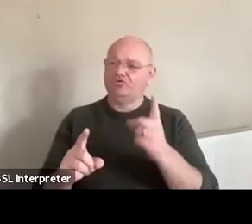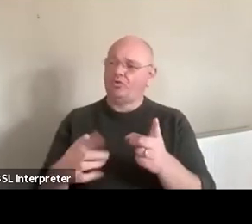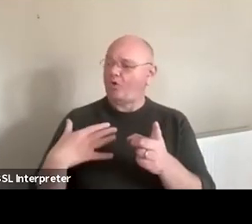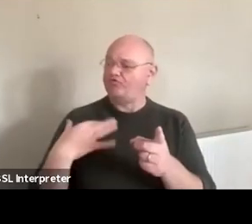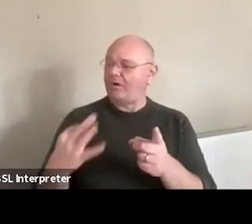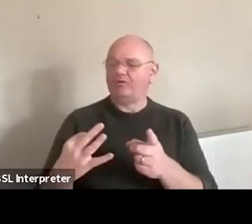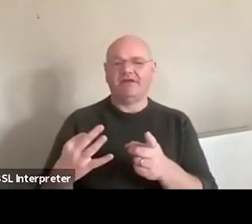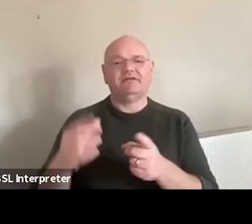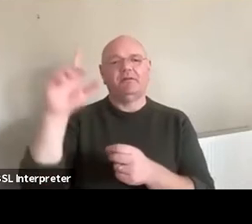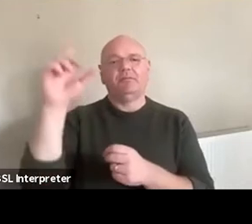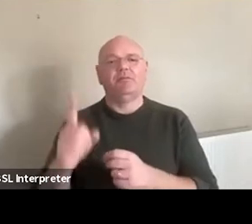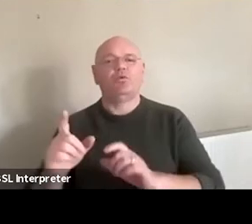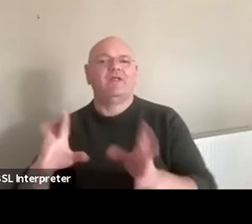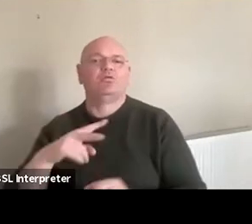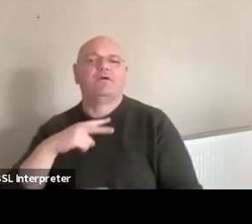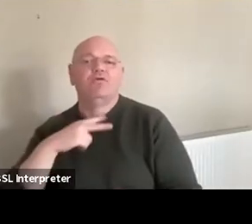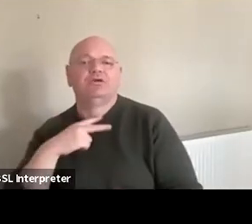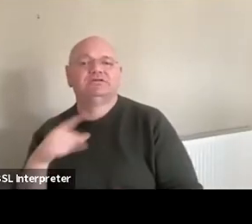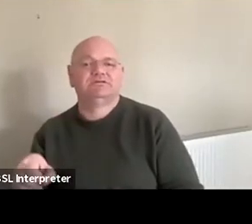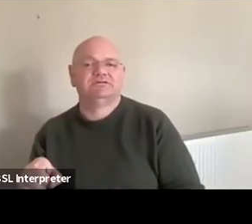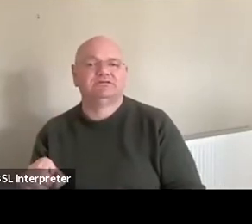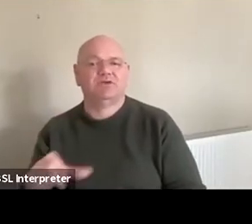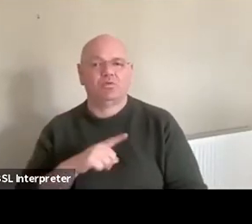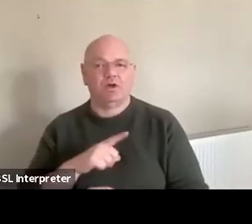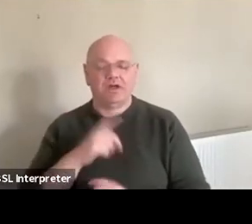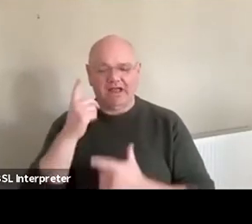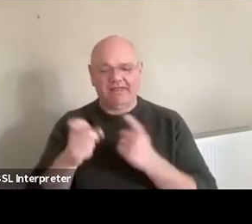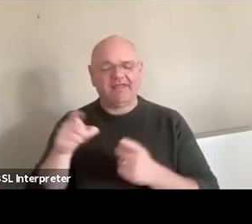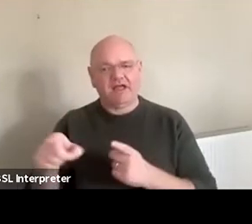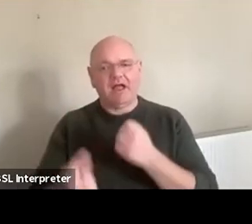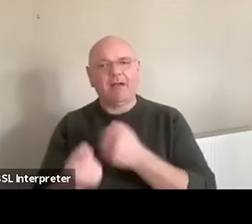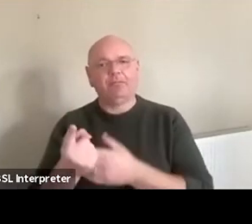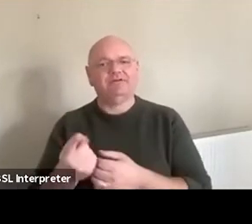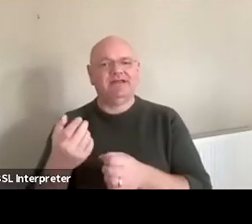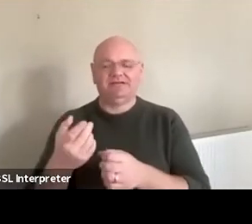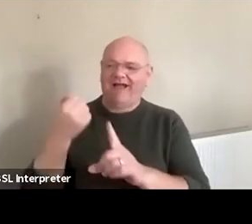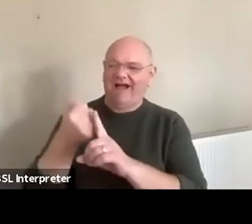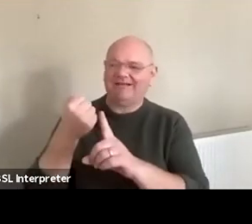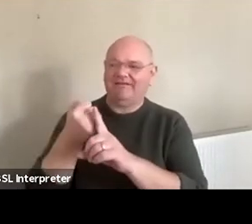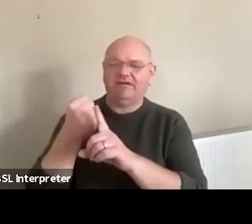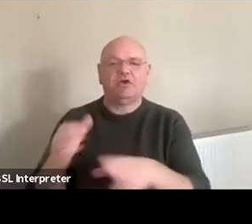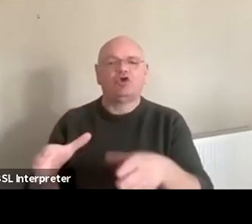voiceless. That keeps happening in activist circles, and it's frustrating to see people build